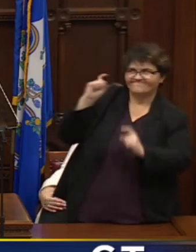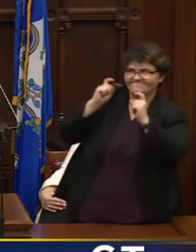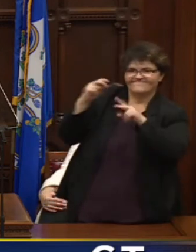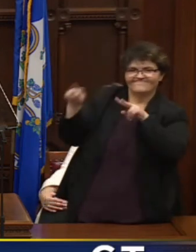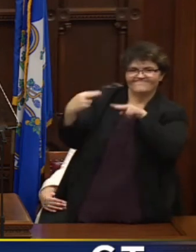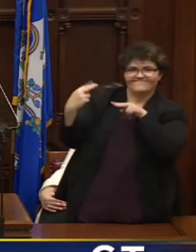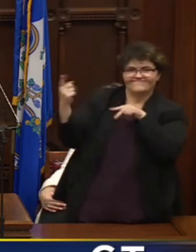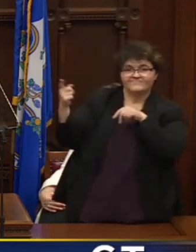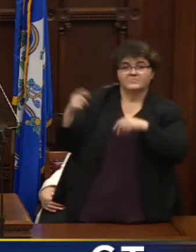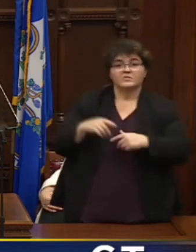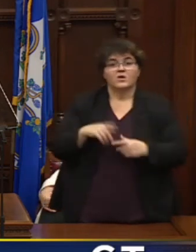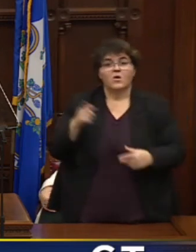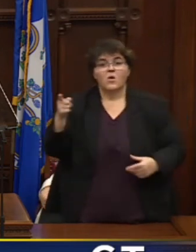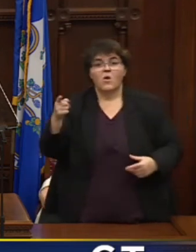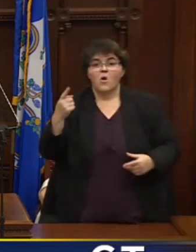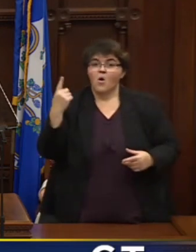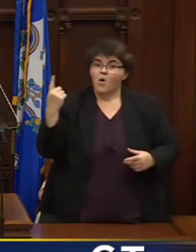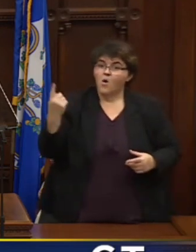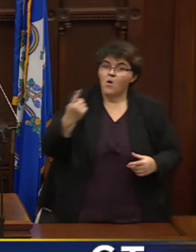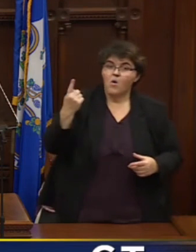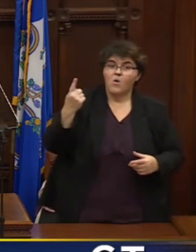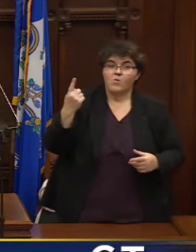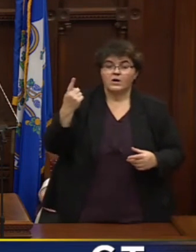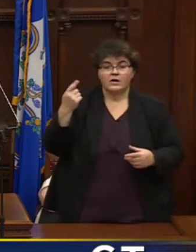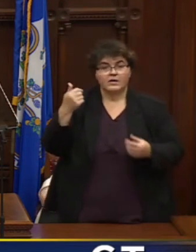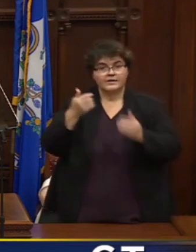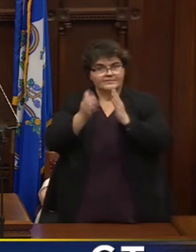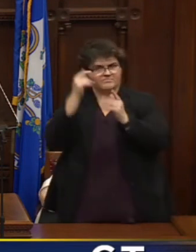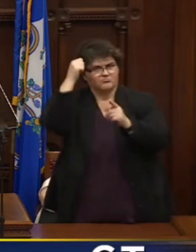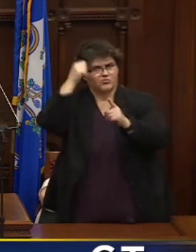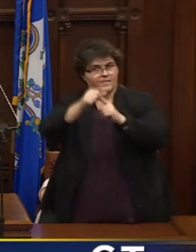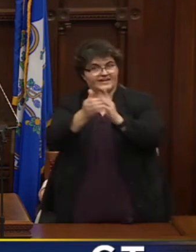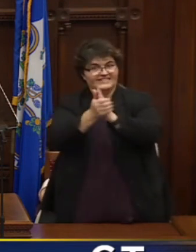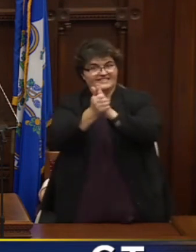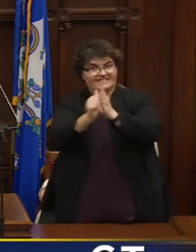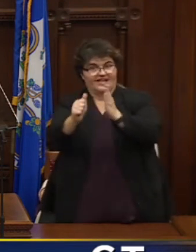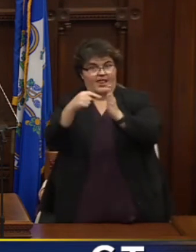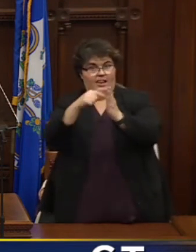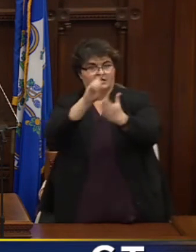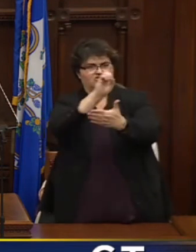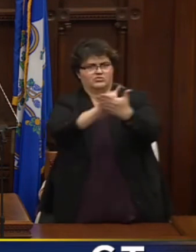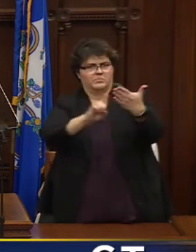that talent is widely distributed, but opportunity not so much.